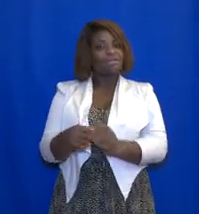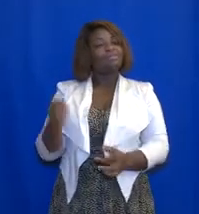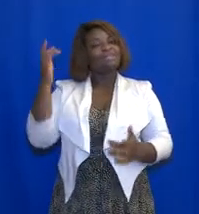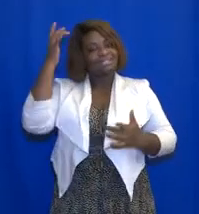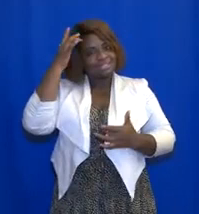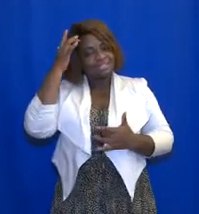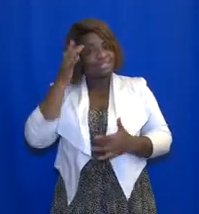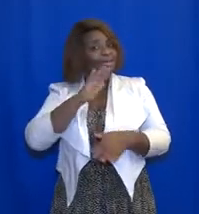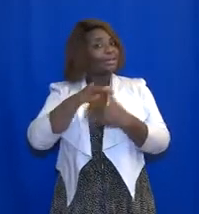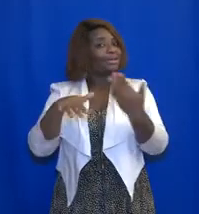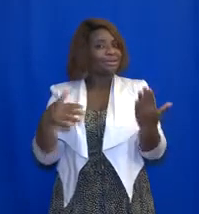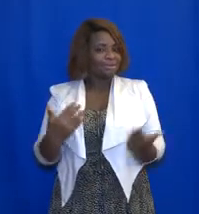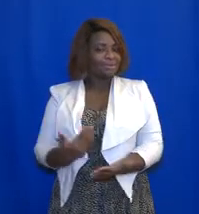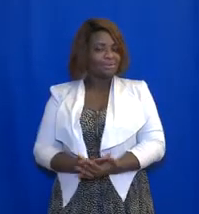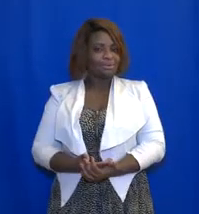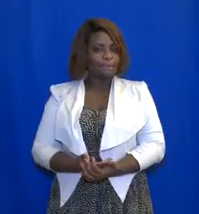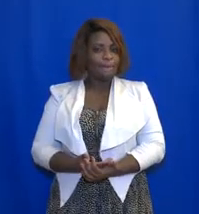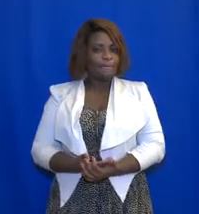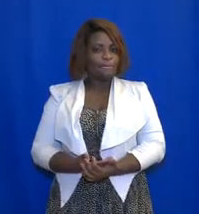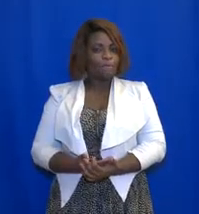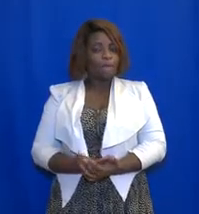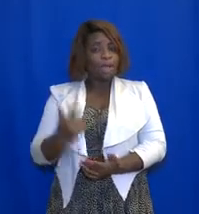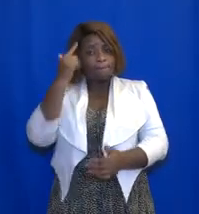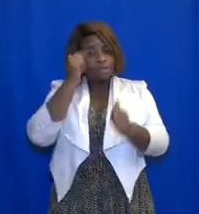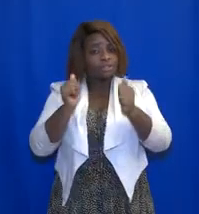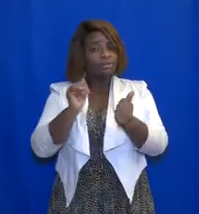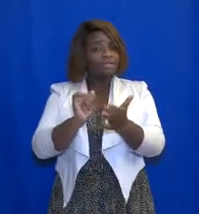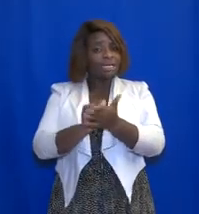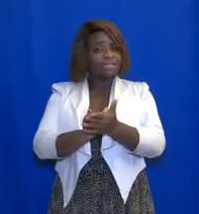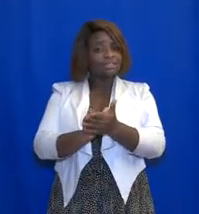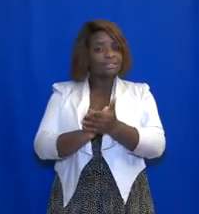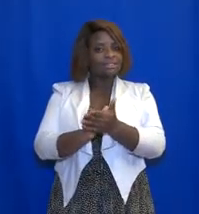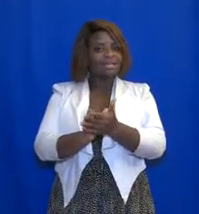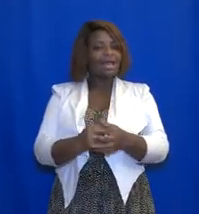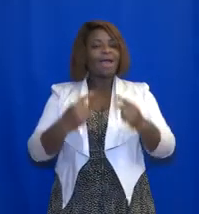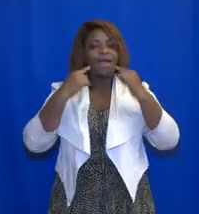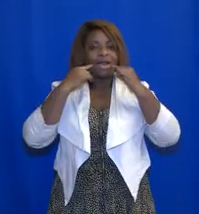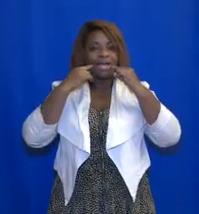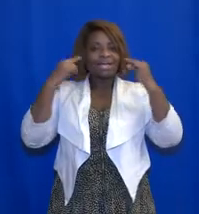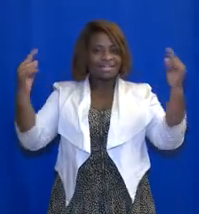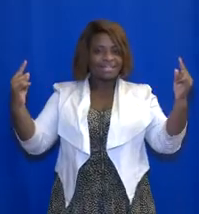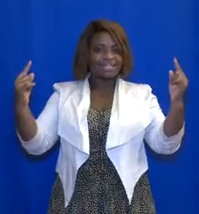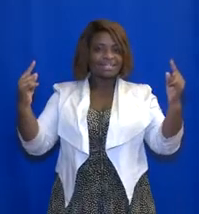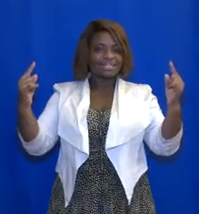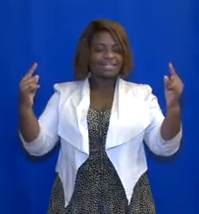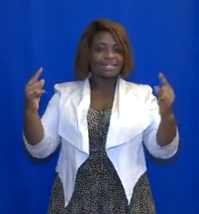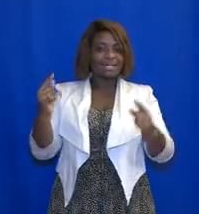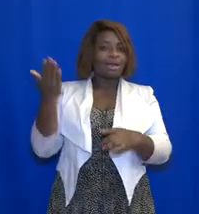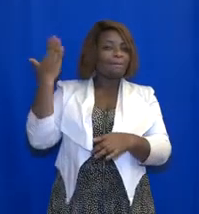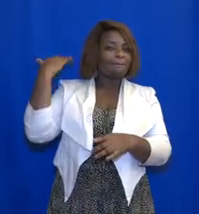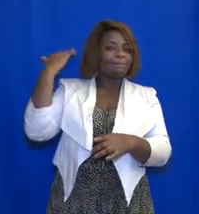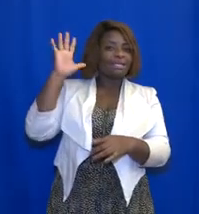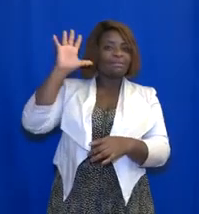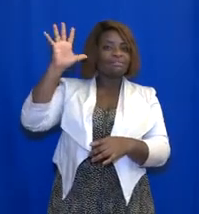in general. In recognition of their efforts, I announced during my fifth address to the nation